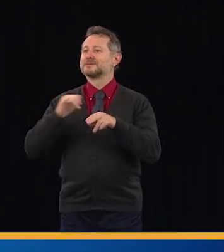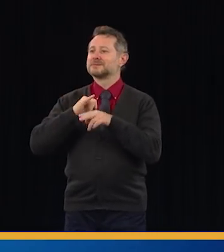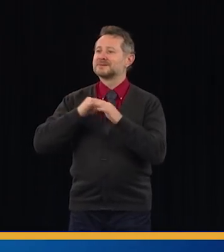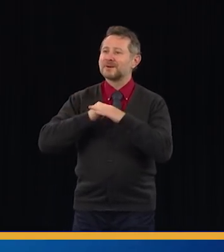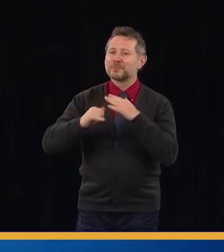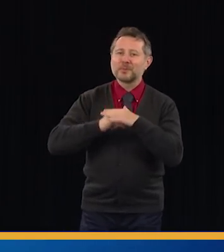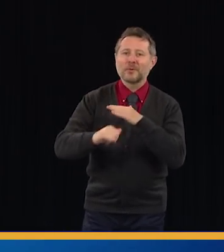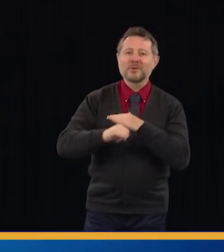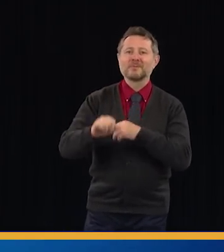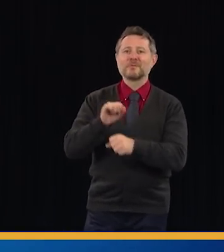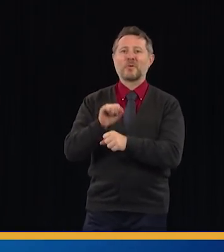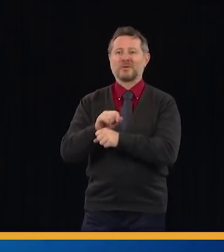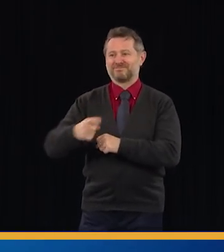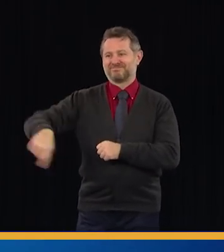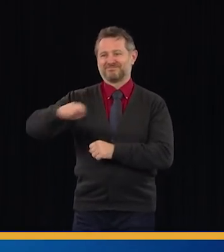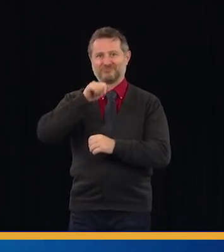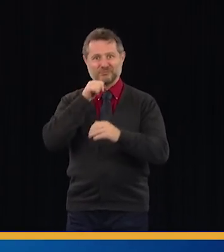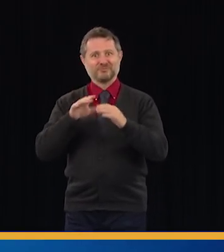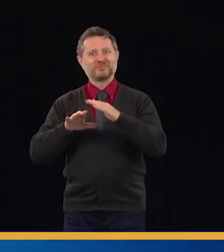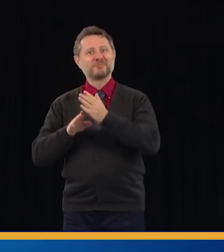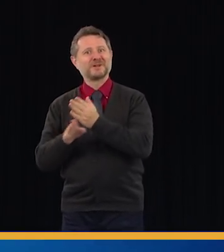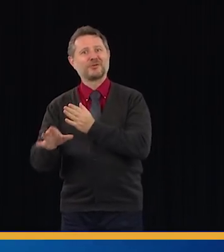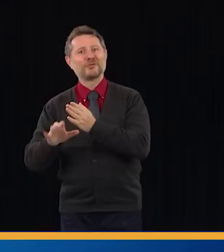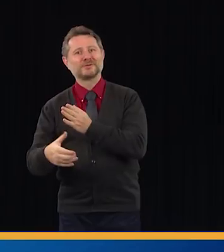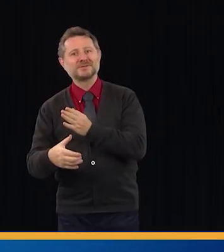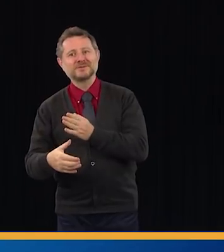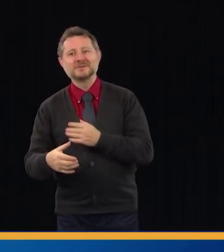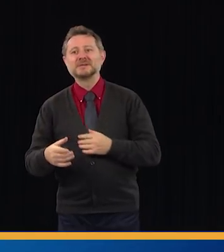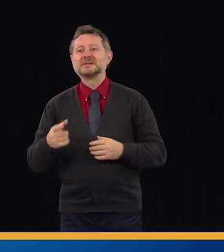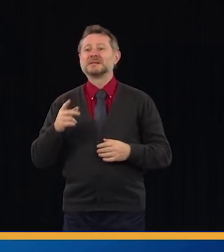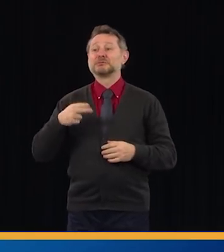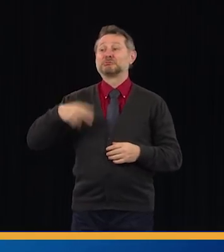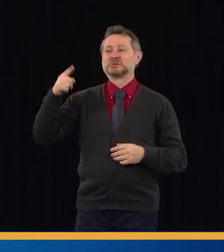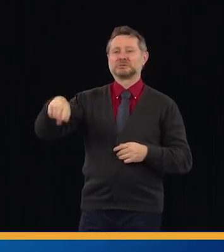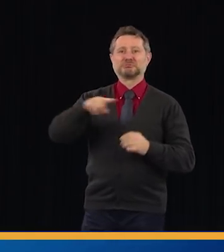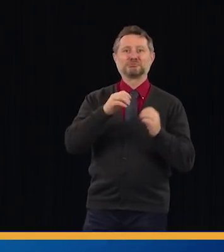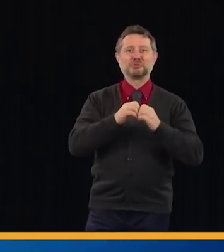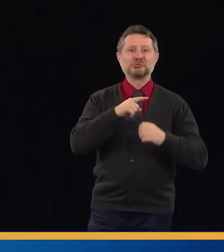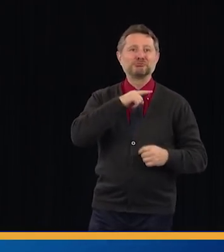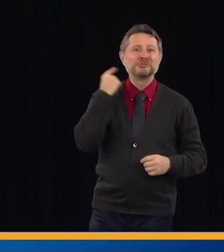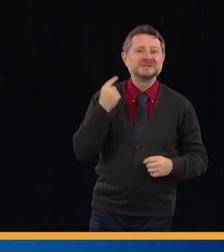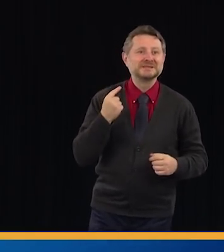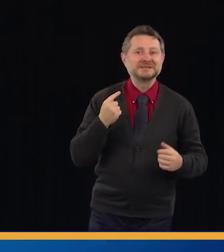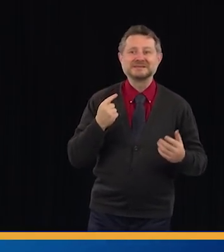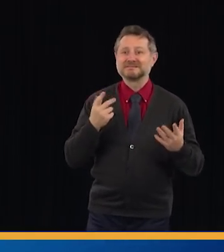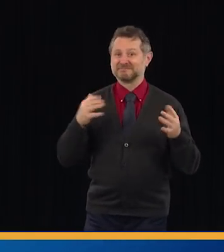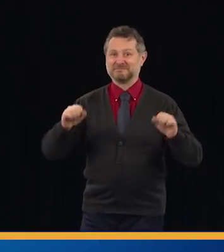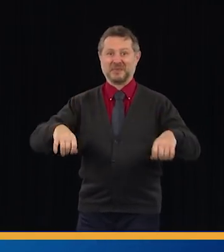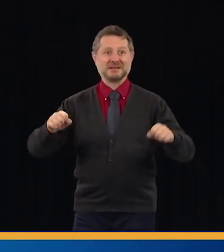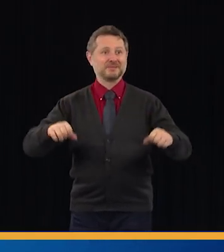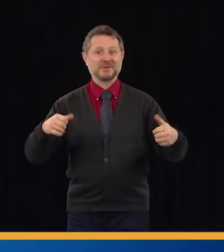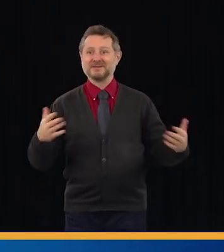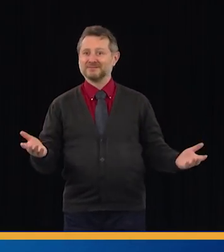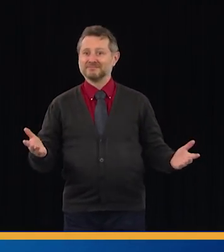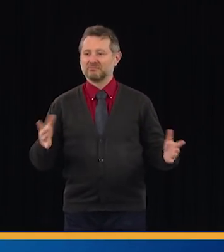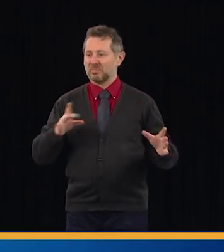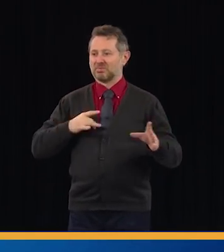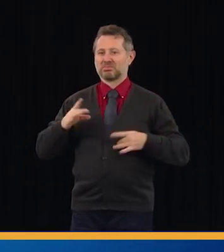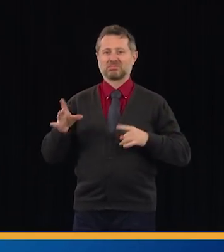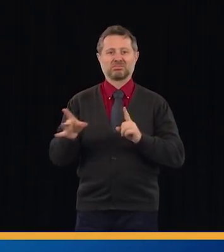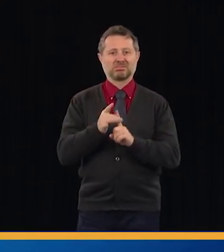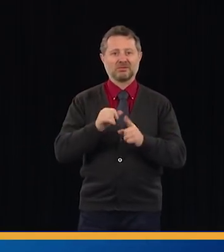for work and wind up subjecting themselves to, in this case, the